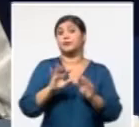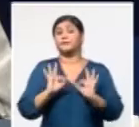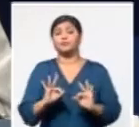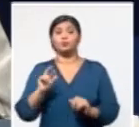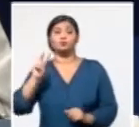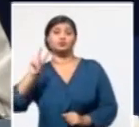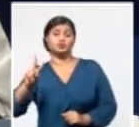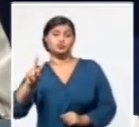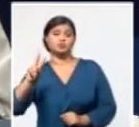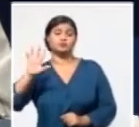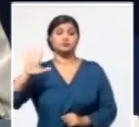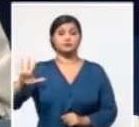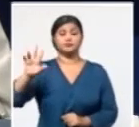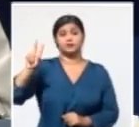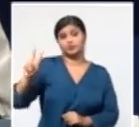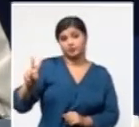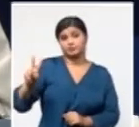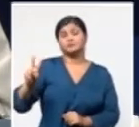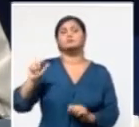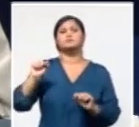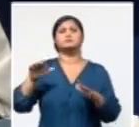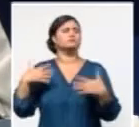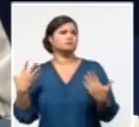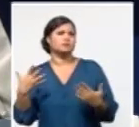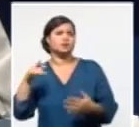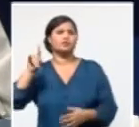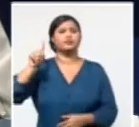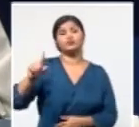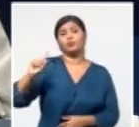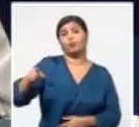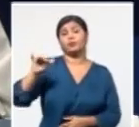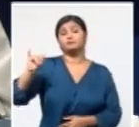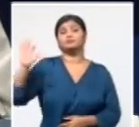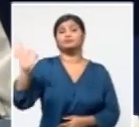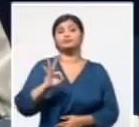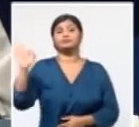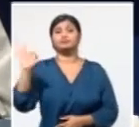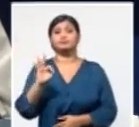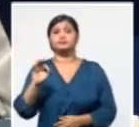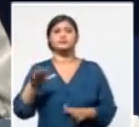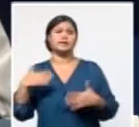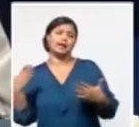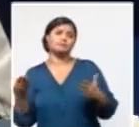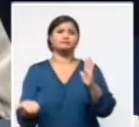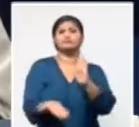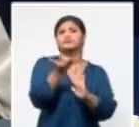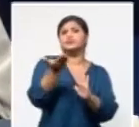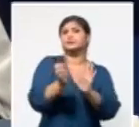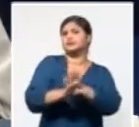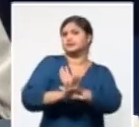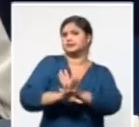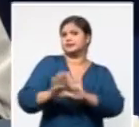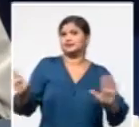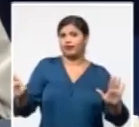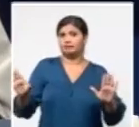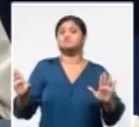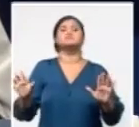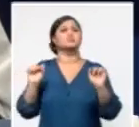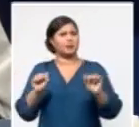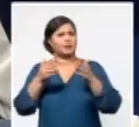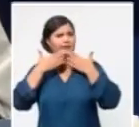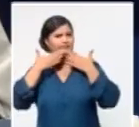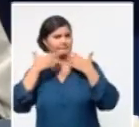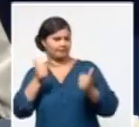252, that is 91.6%, have been discharged, thanks to